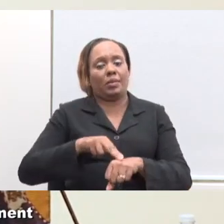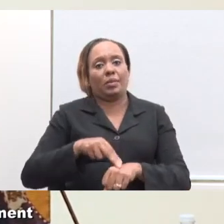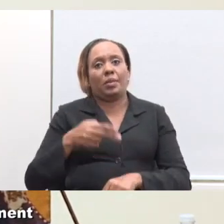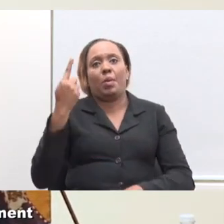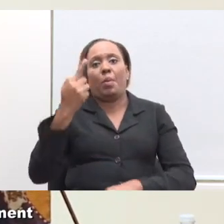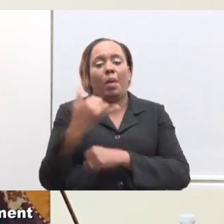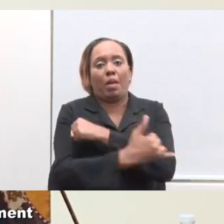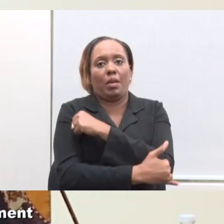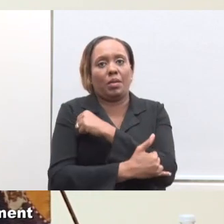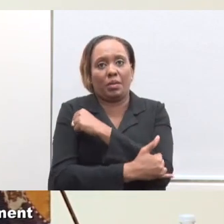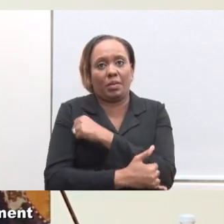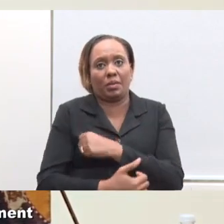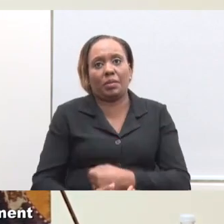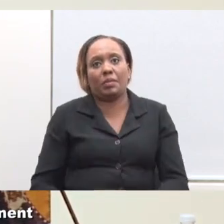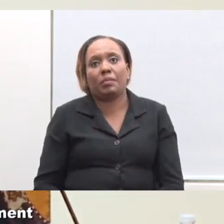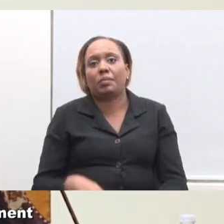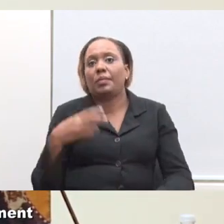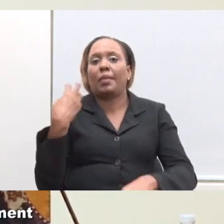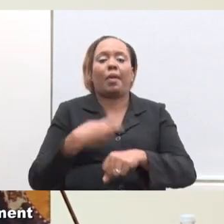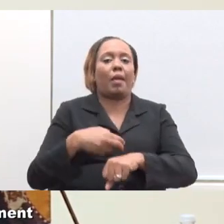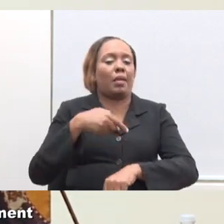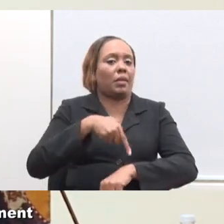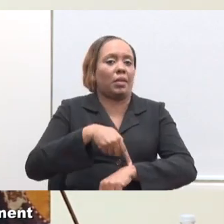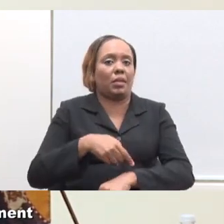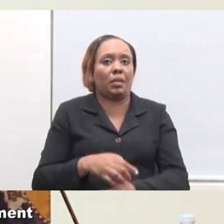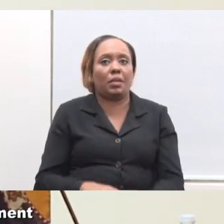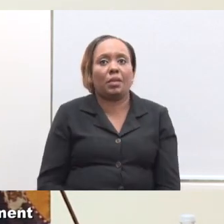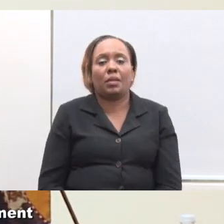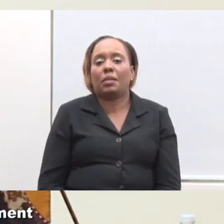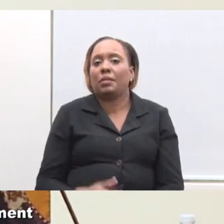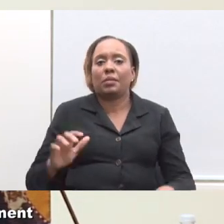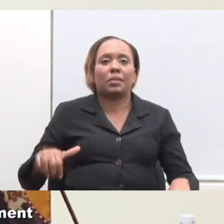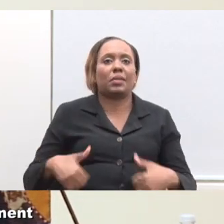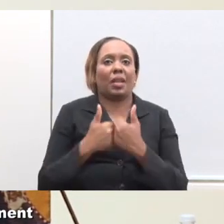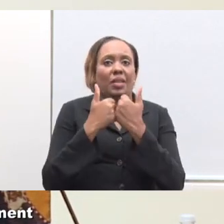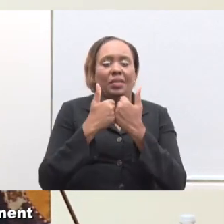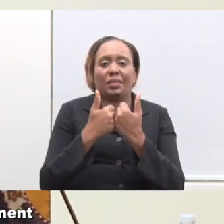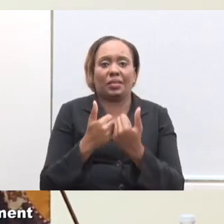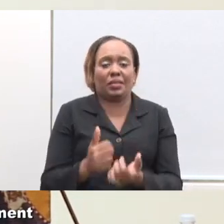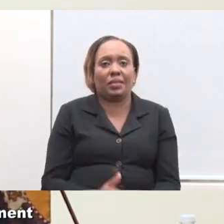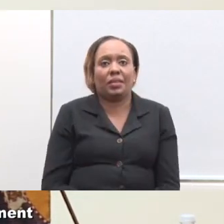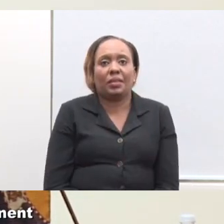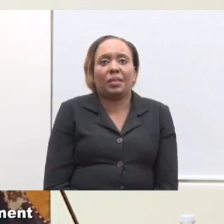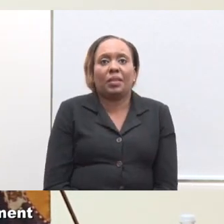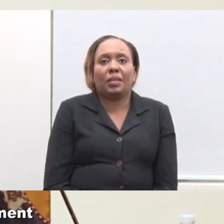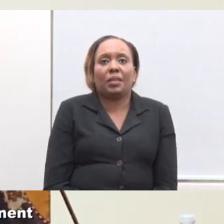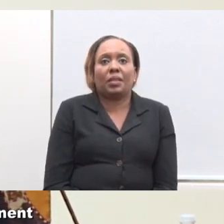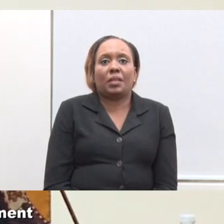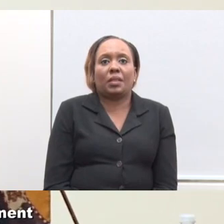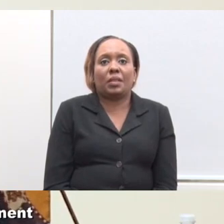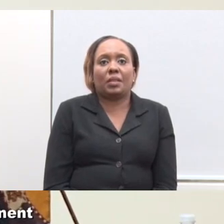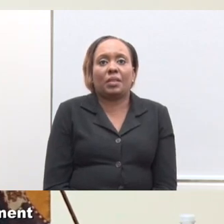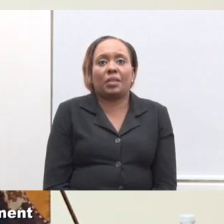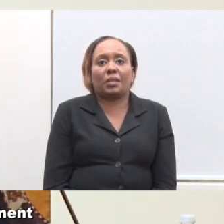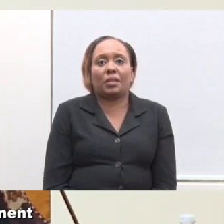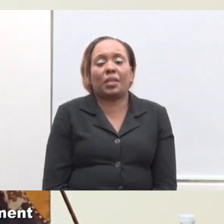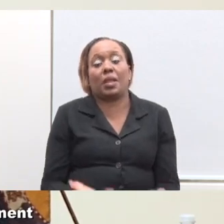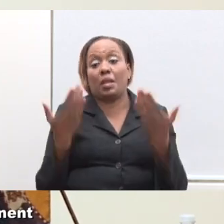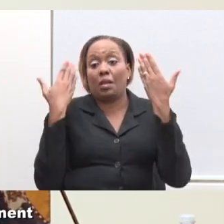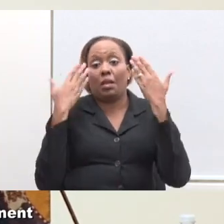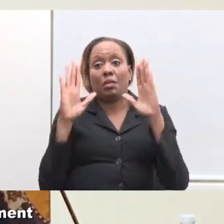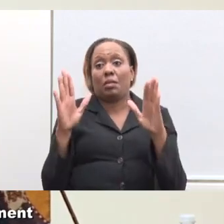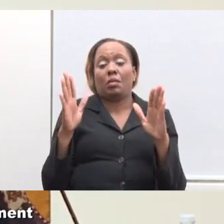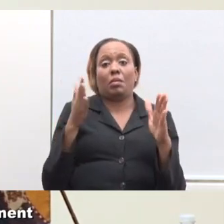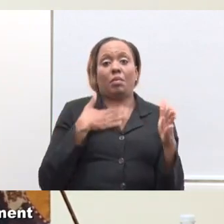grave times, and we face a major challenge. I don't know if this is going to be enough.